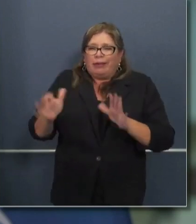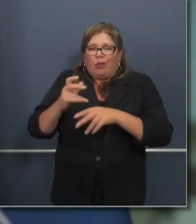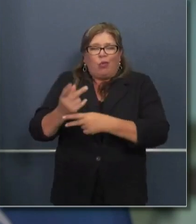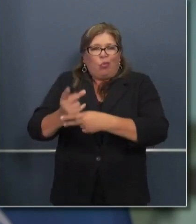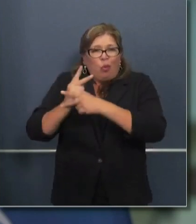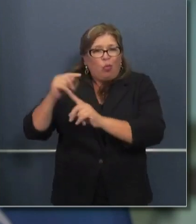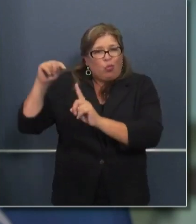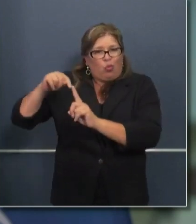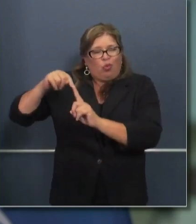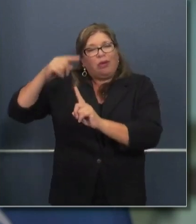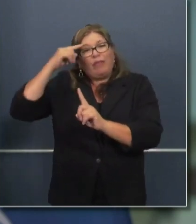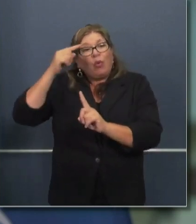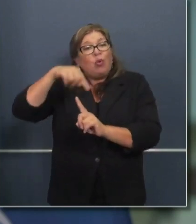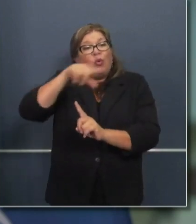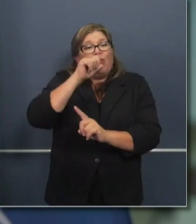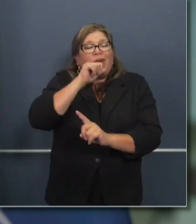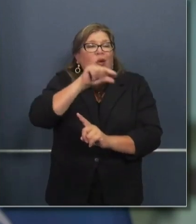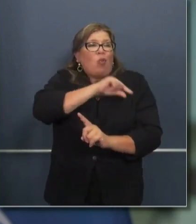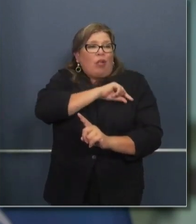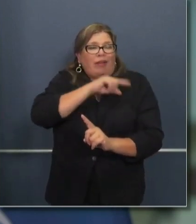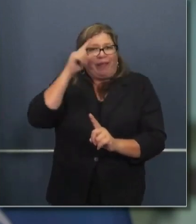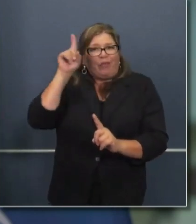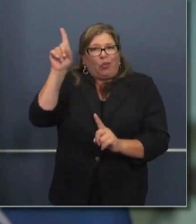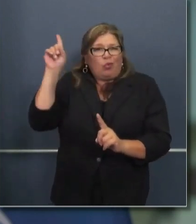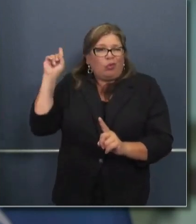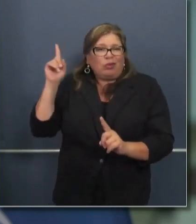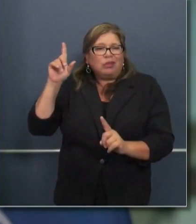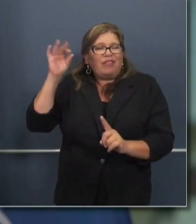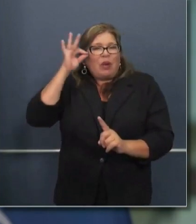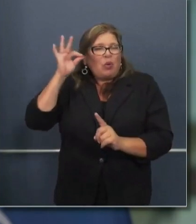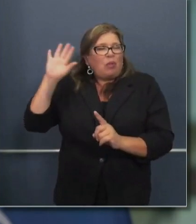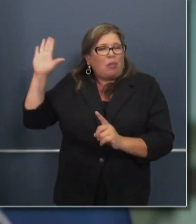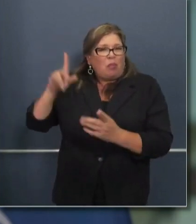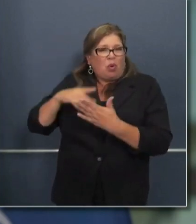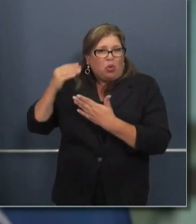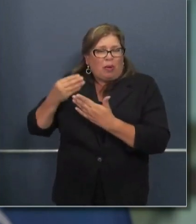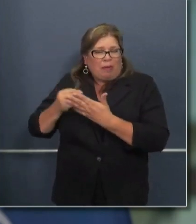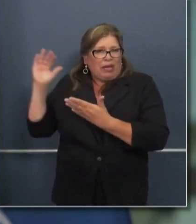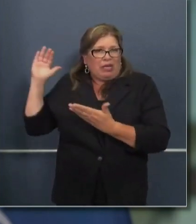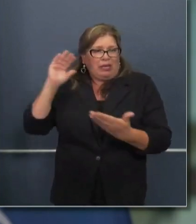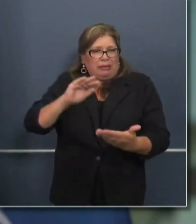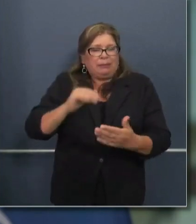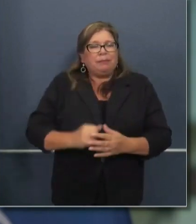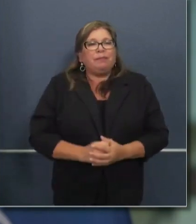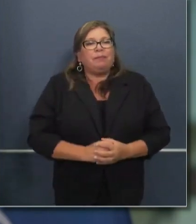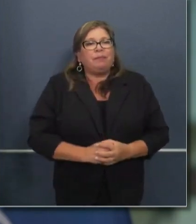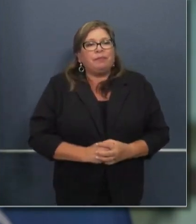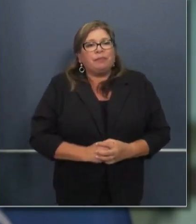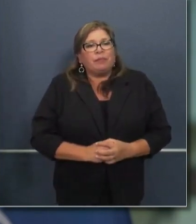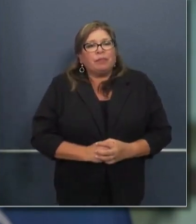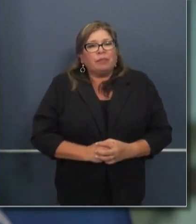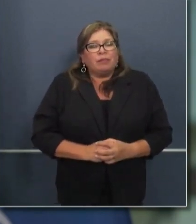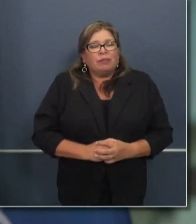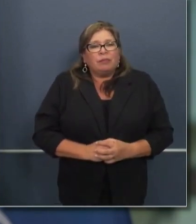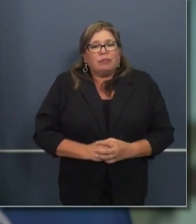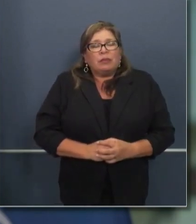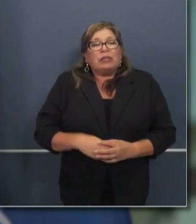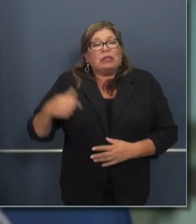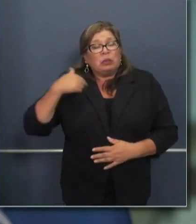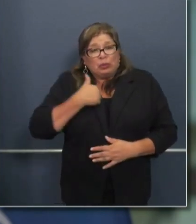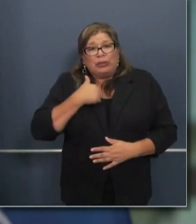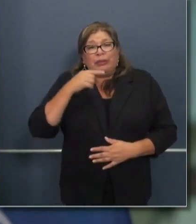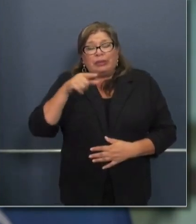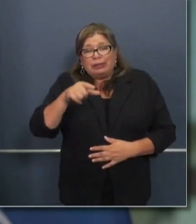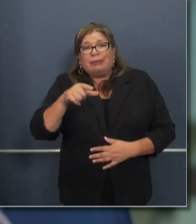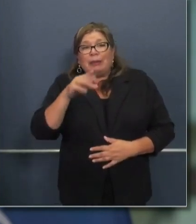along these lines. We've done a number of other things to help mitigate education cuts that were part of the